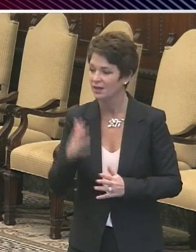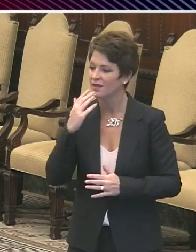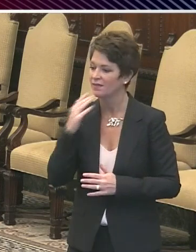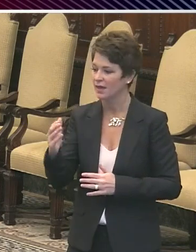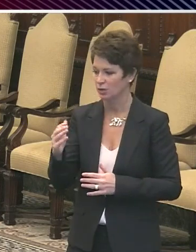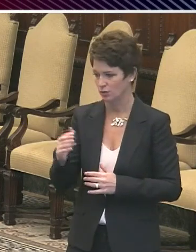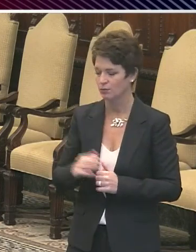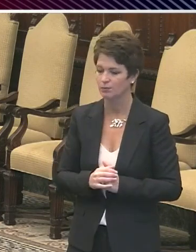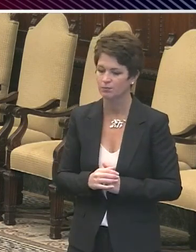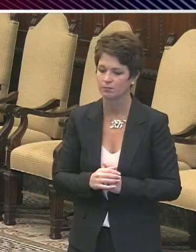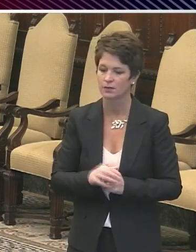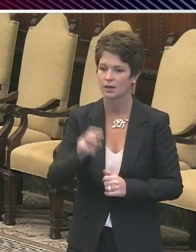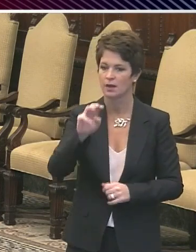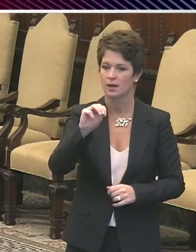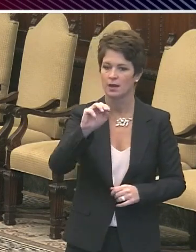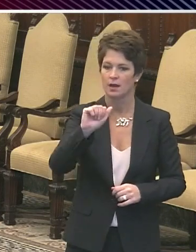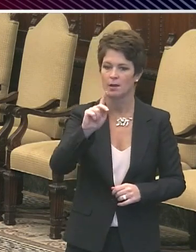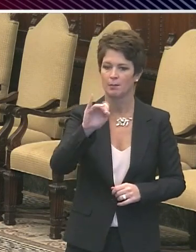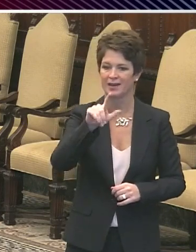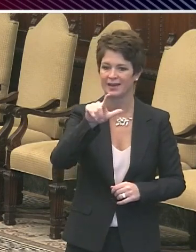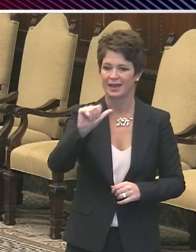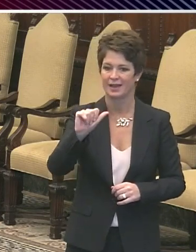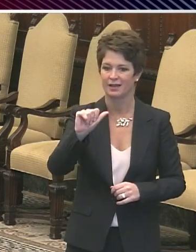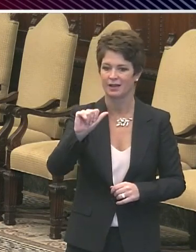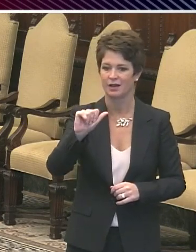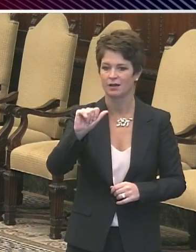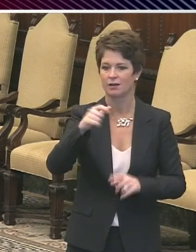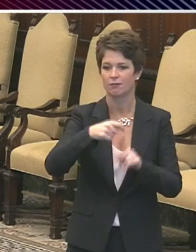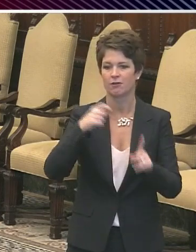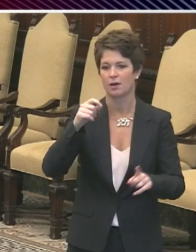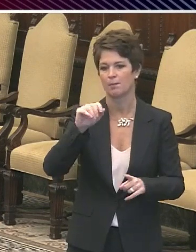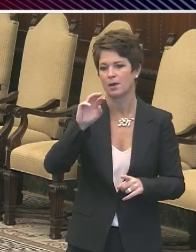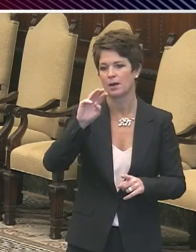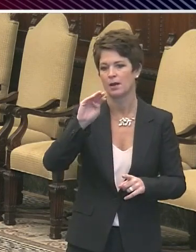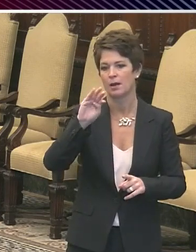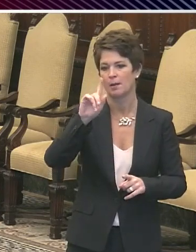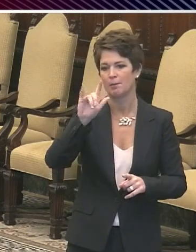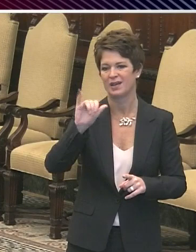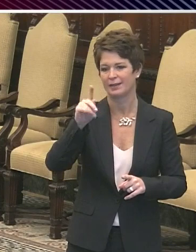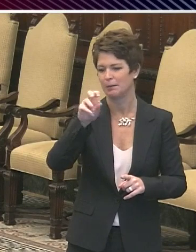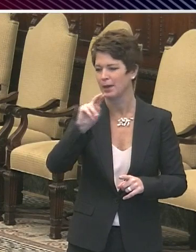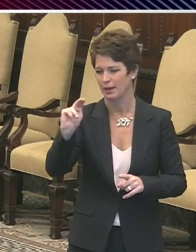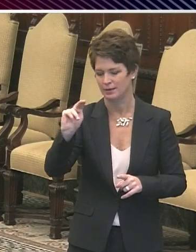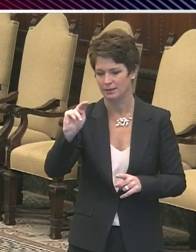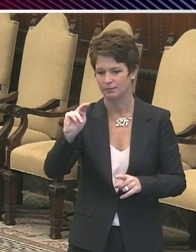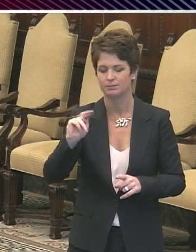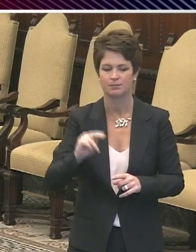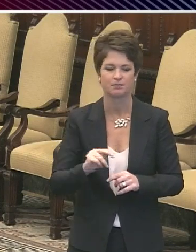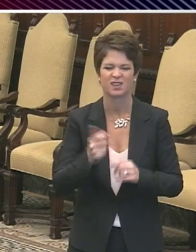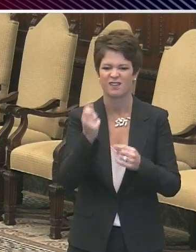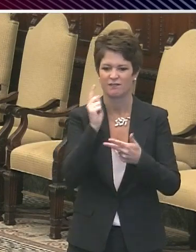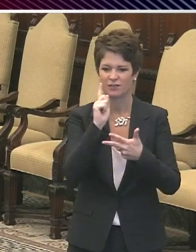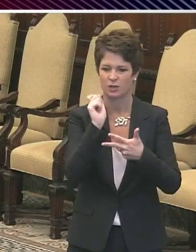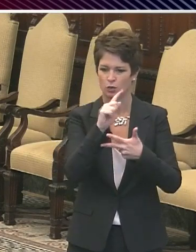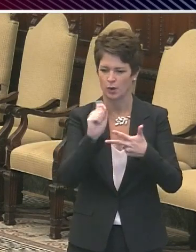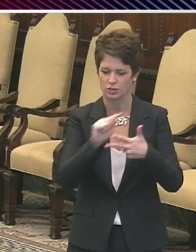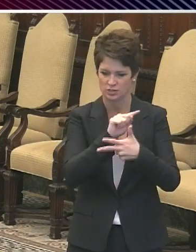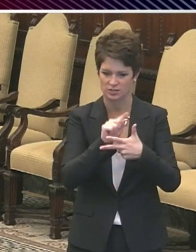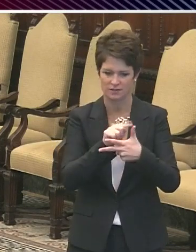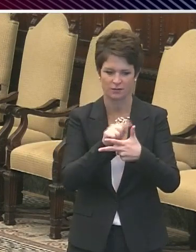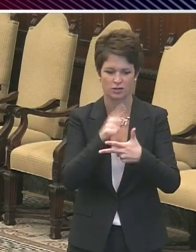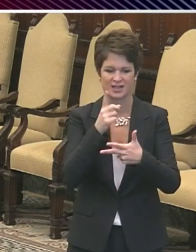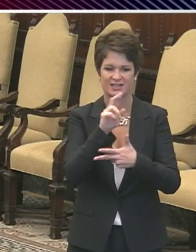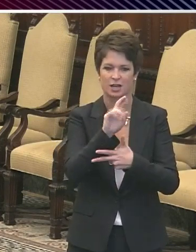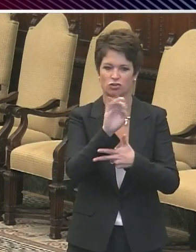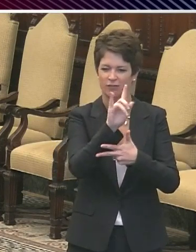you, Argenis. Michaela Winberg of Billy Penn, you're up. Hi, everyone. A couple questions. The first one, I believe,